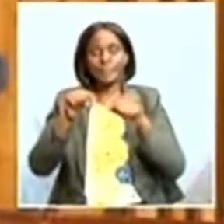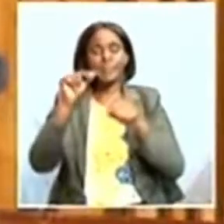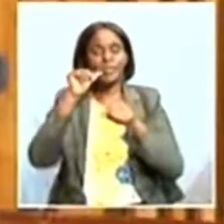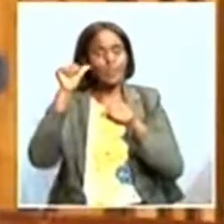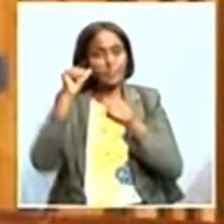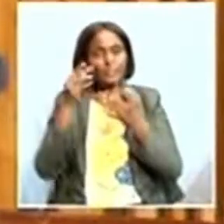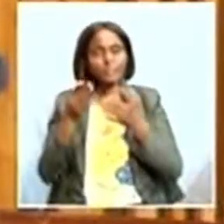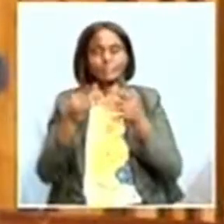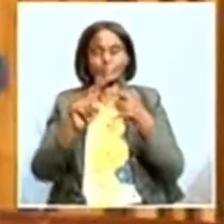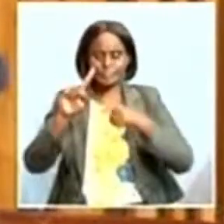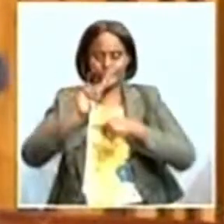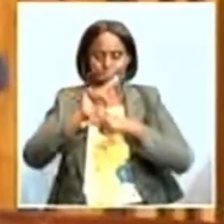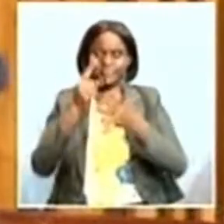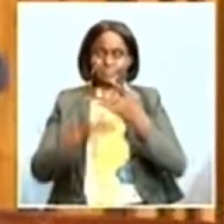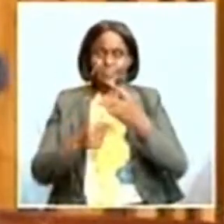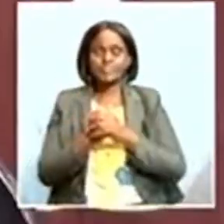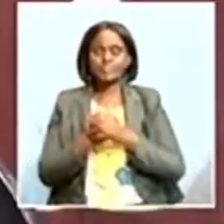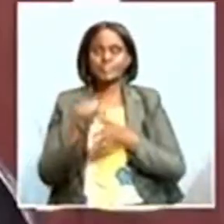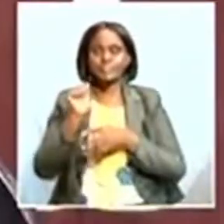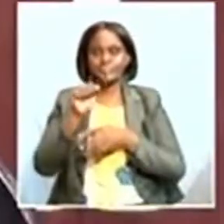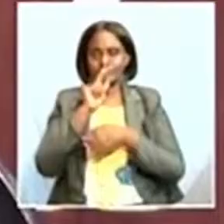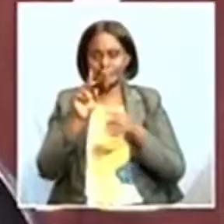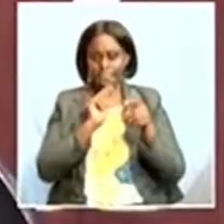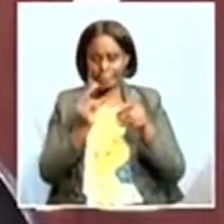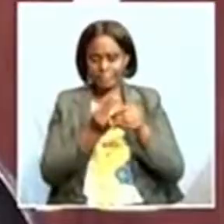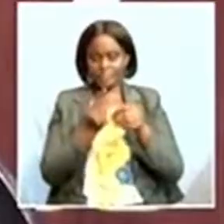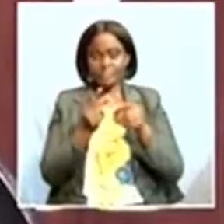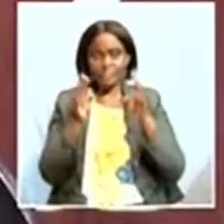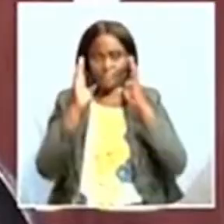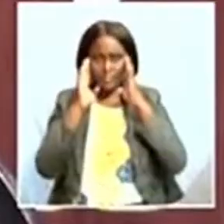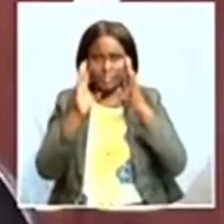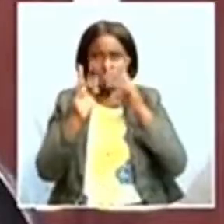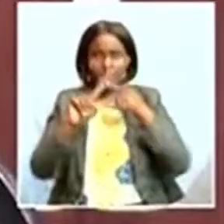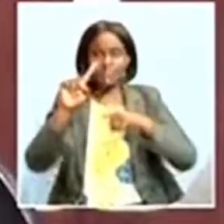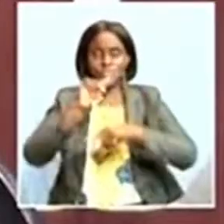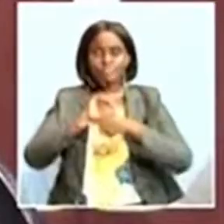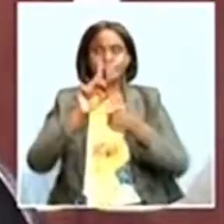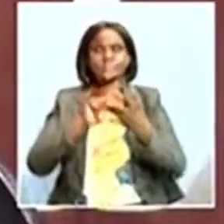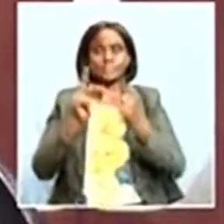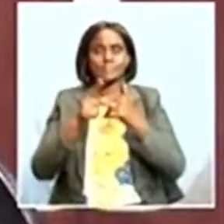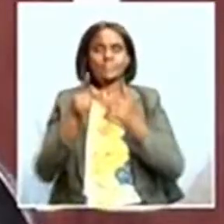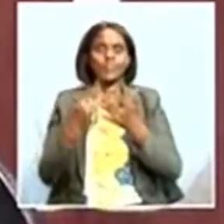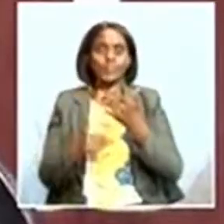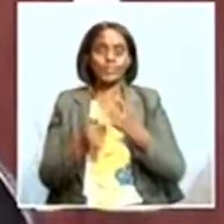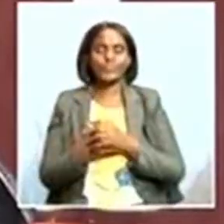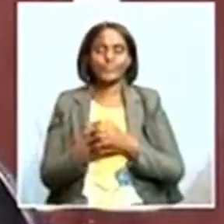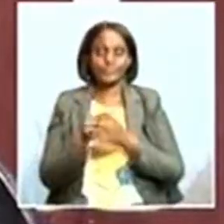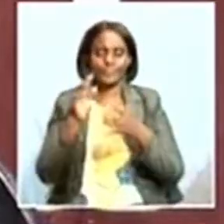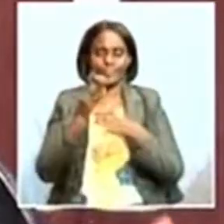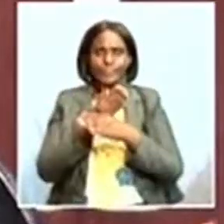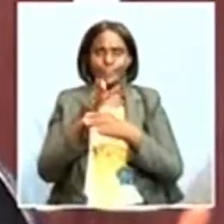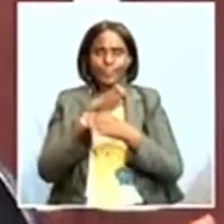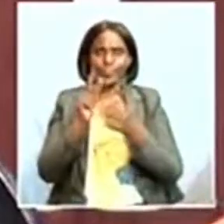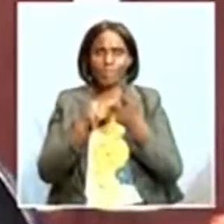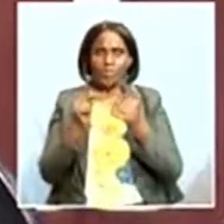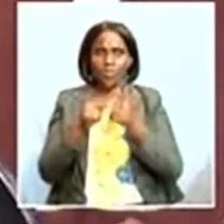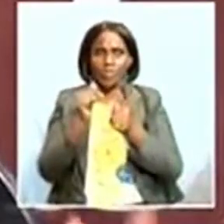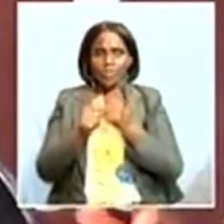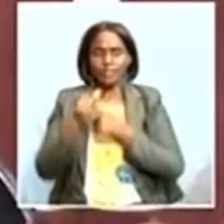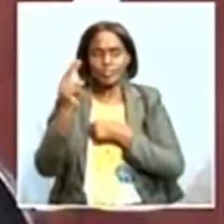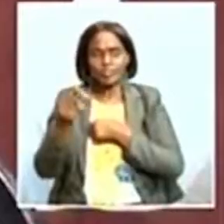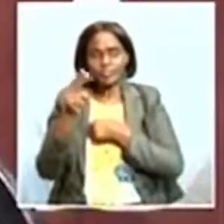yesterday. So today? Yes, we shift our attention to today's business of the House, which is Thursday,